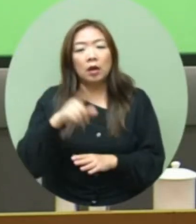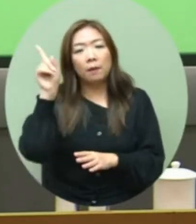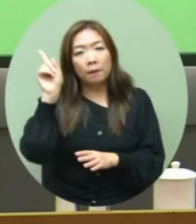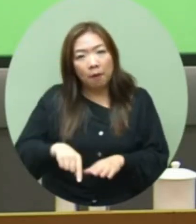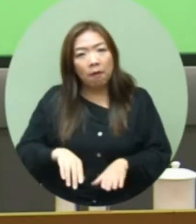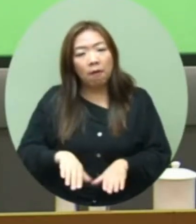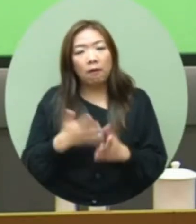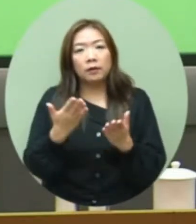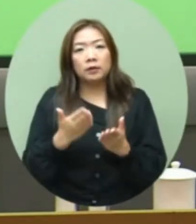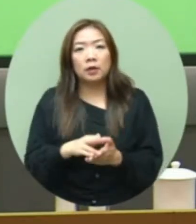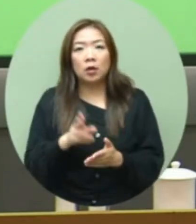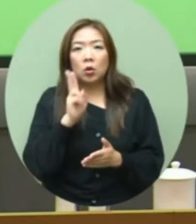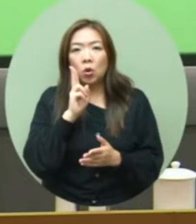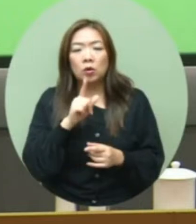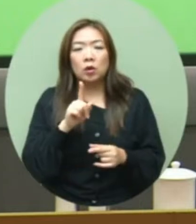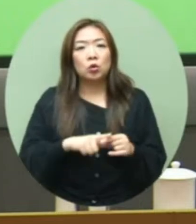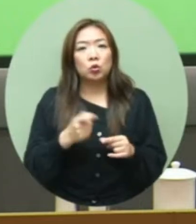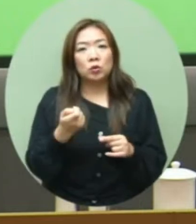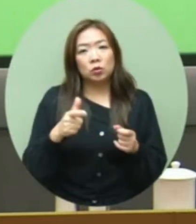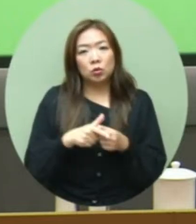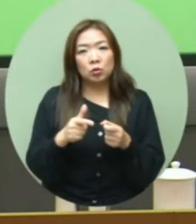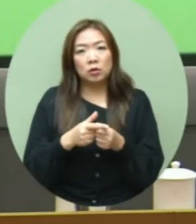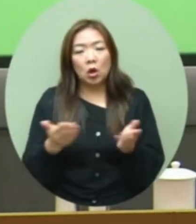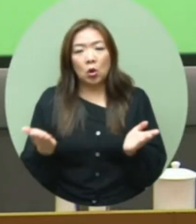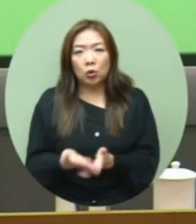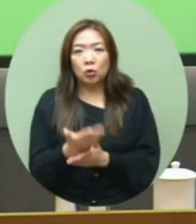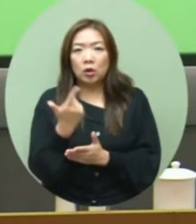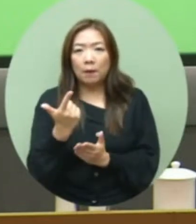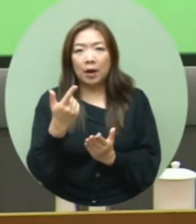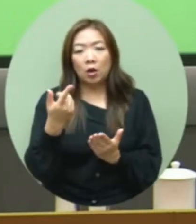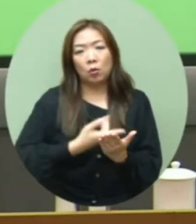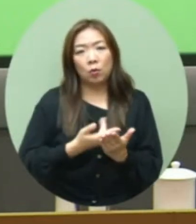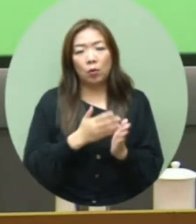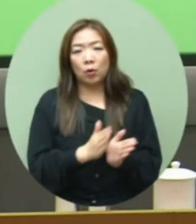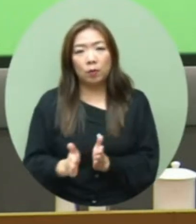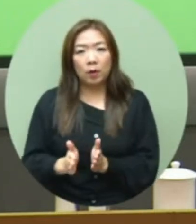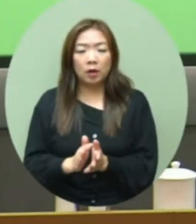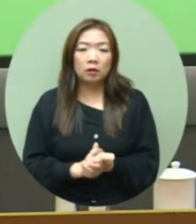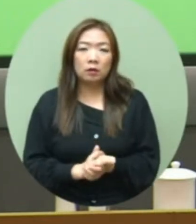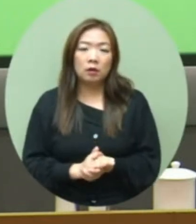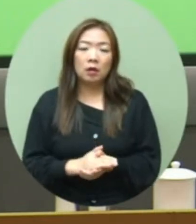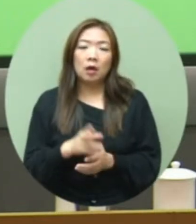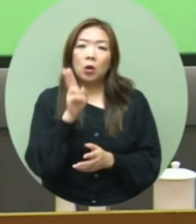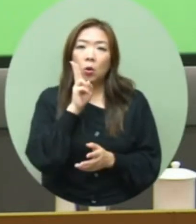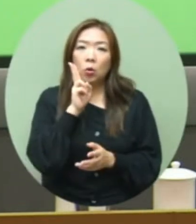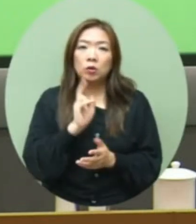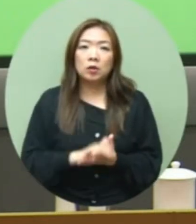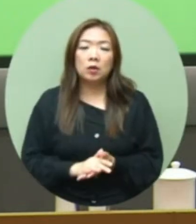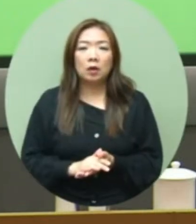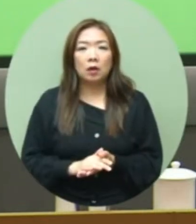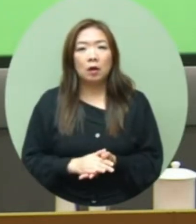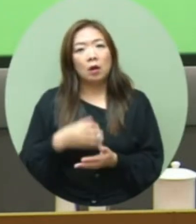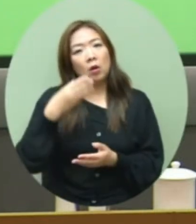Many measures proposed today will take effect immediately. Take the 8 measures for SMEs,